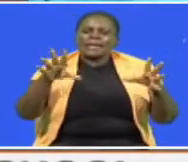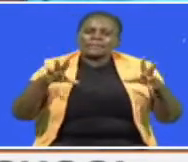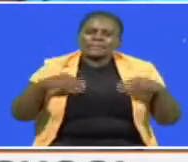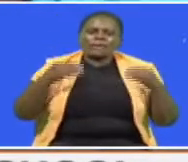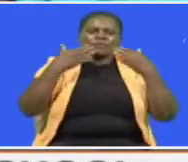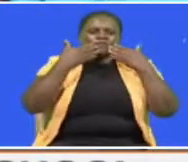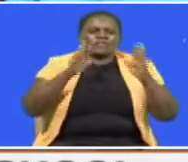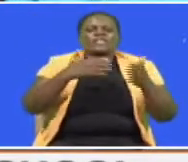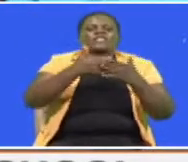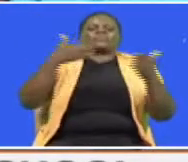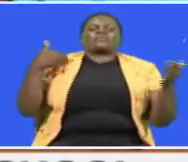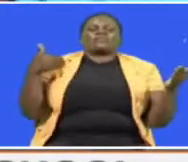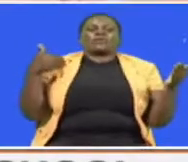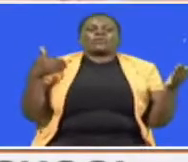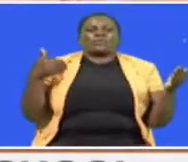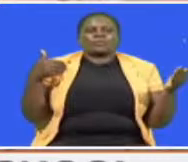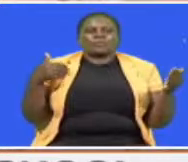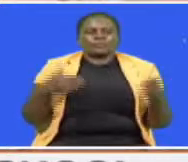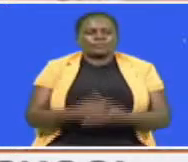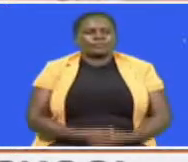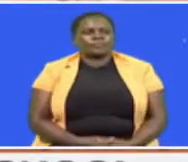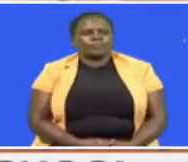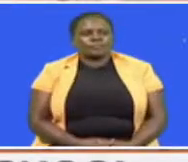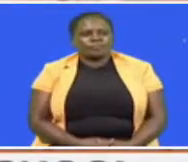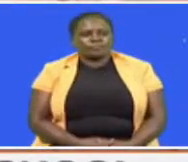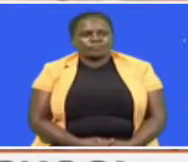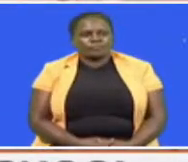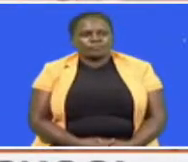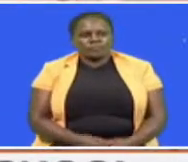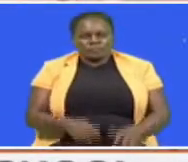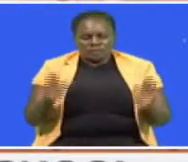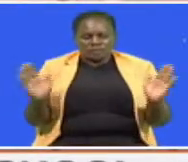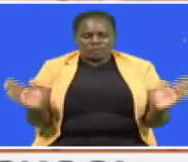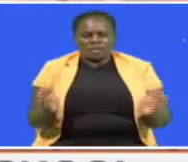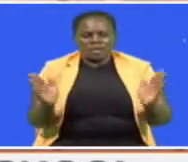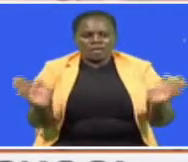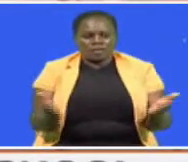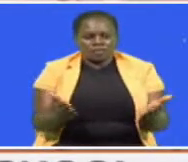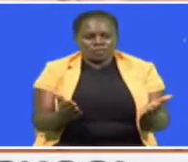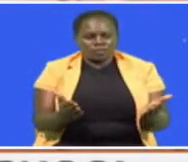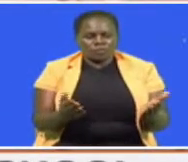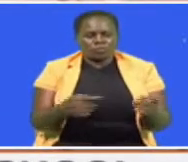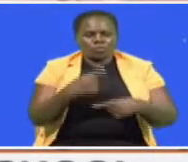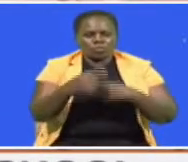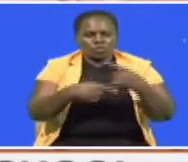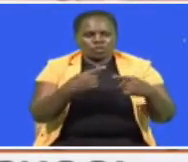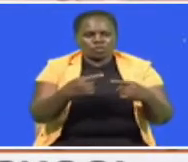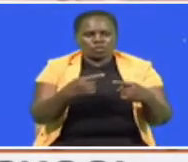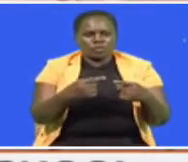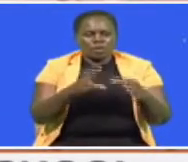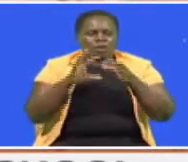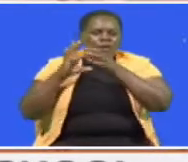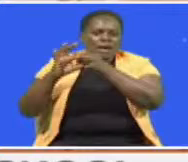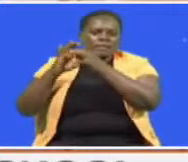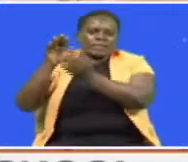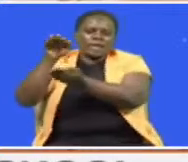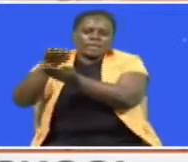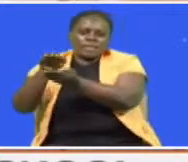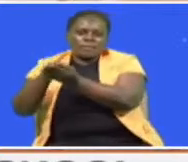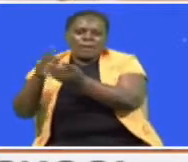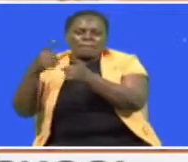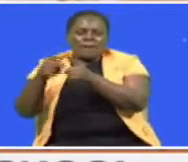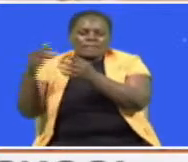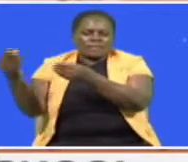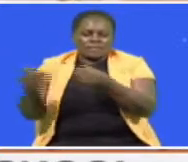know wanahitaji yo masomo. We encourage them to keep their life, their culture, but give us their